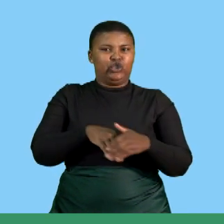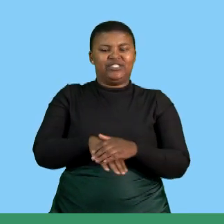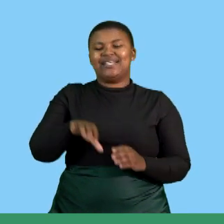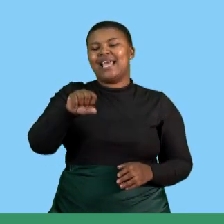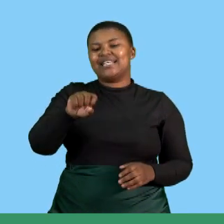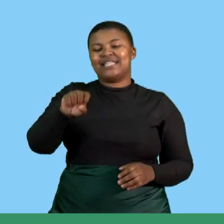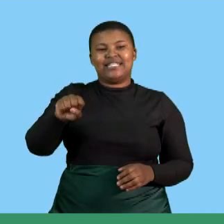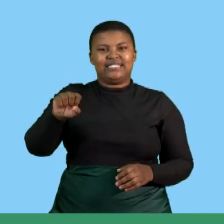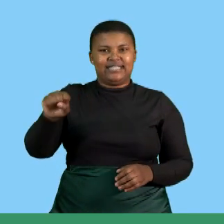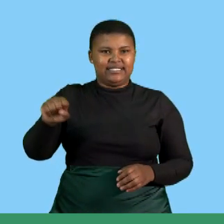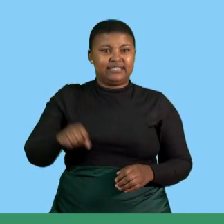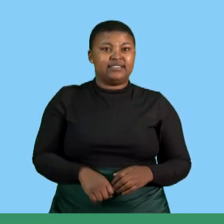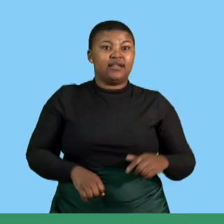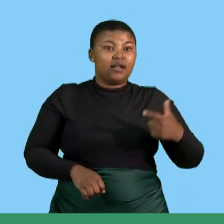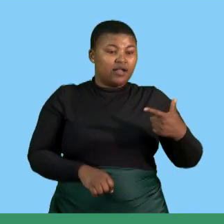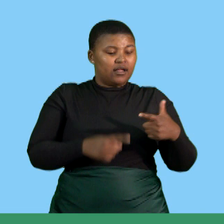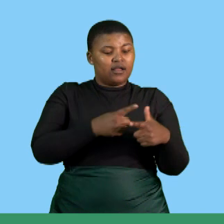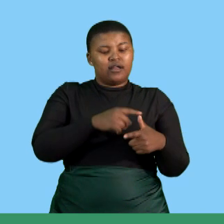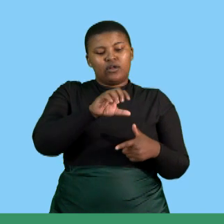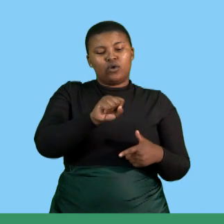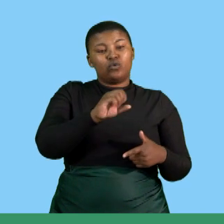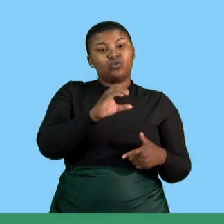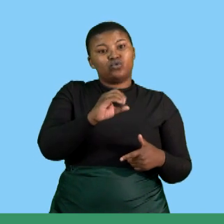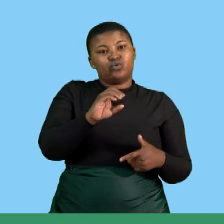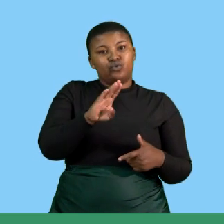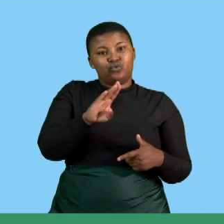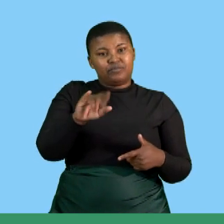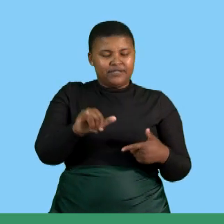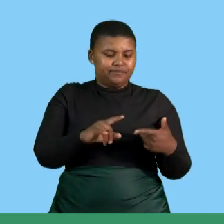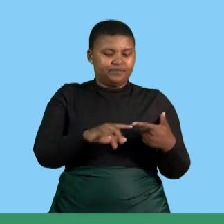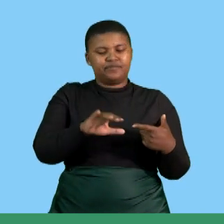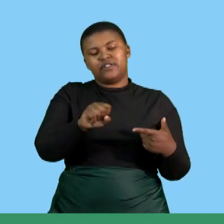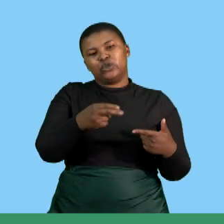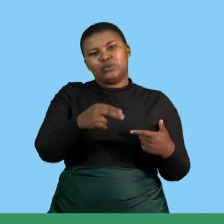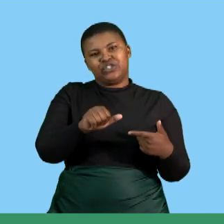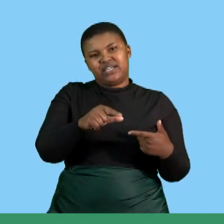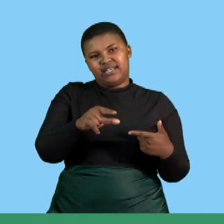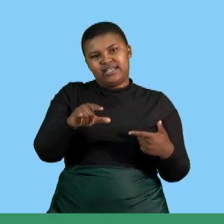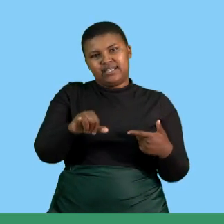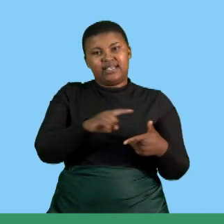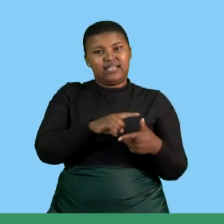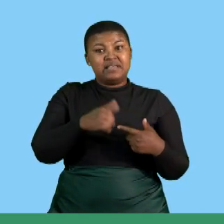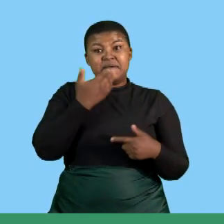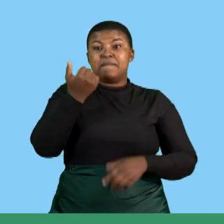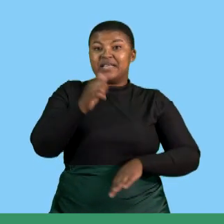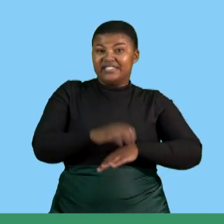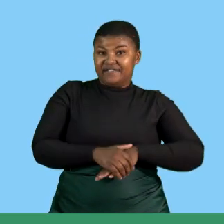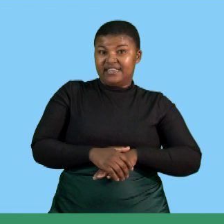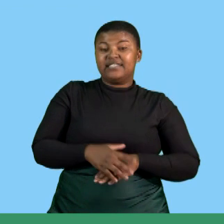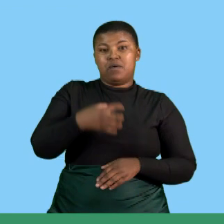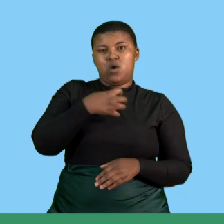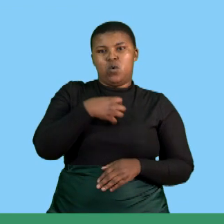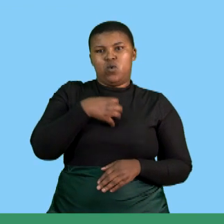who own a shoe factory. They are experiencing a few challenges. The increase